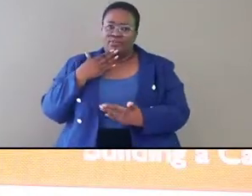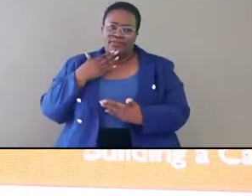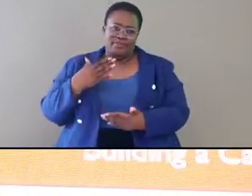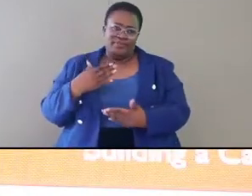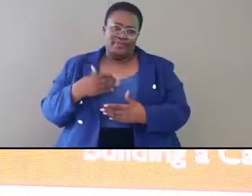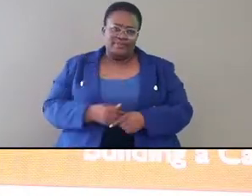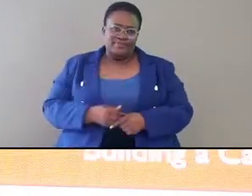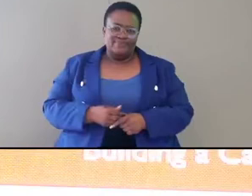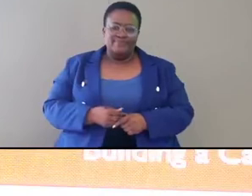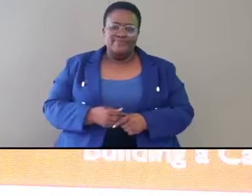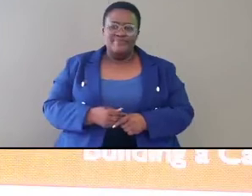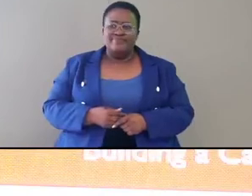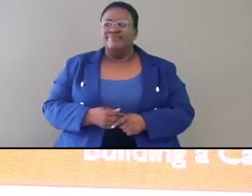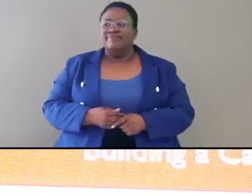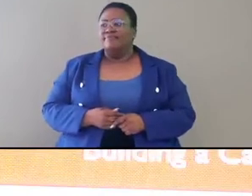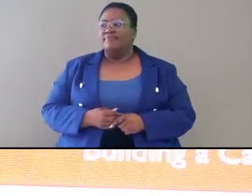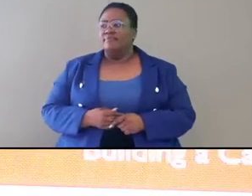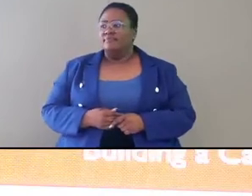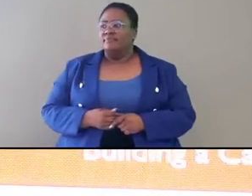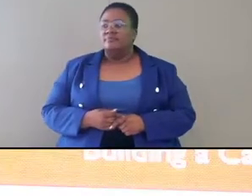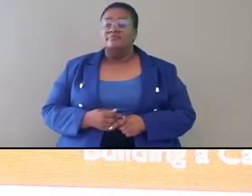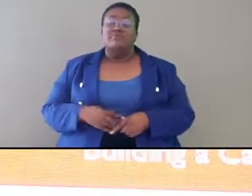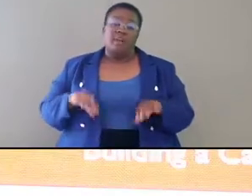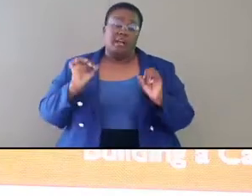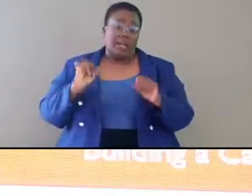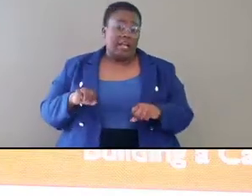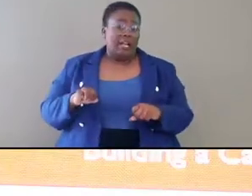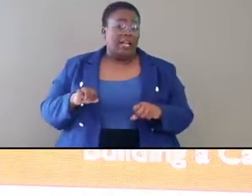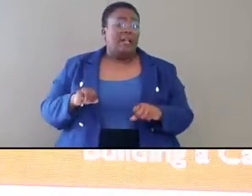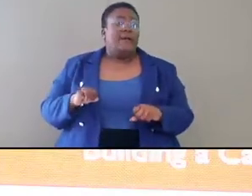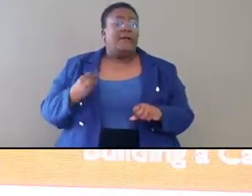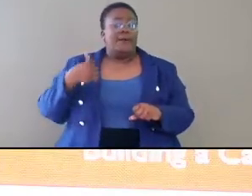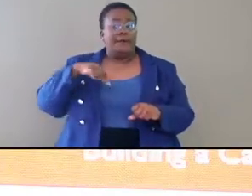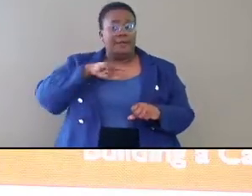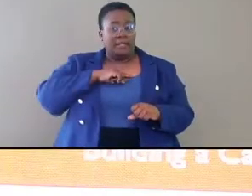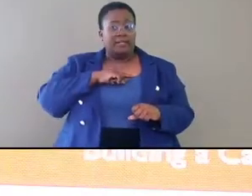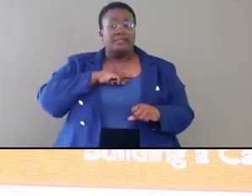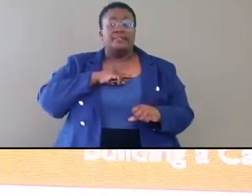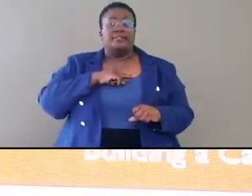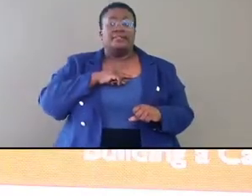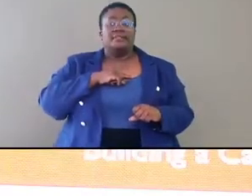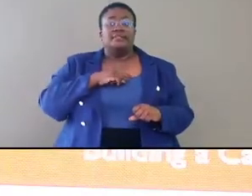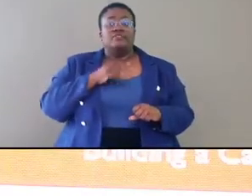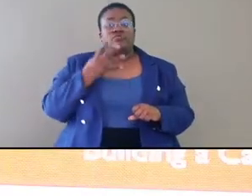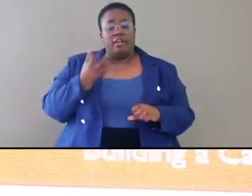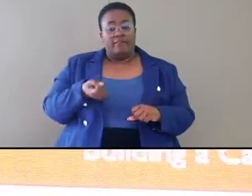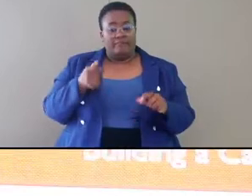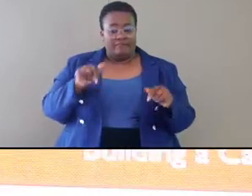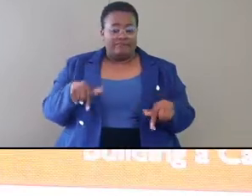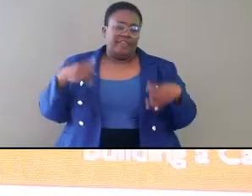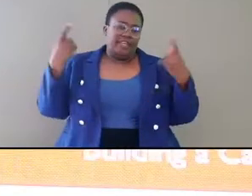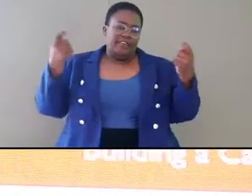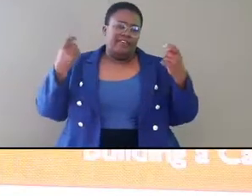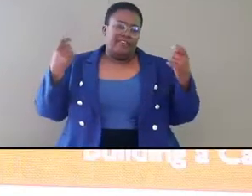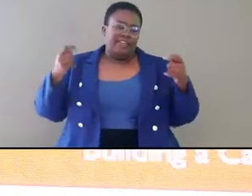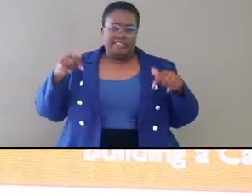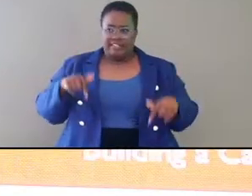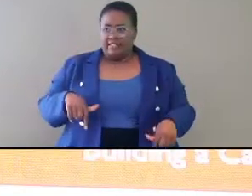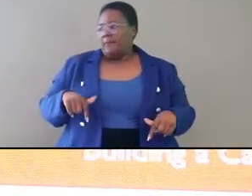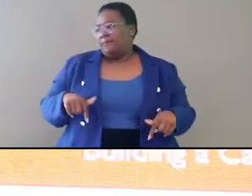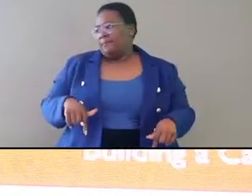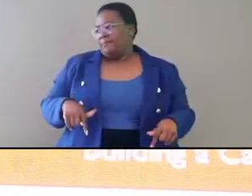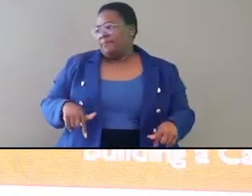Mandela Foundation, for allowing us, you know, to hold this historic event in the historic